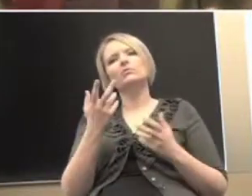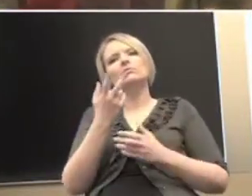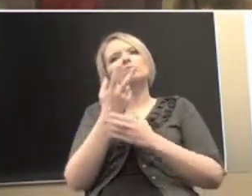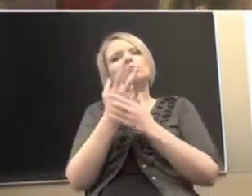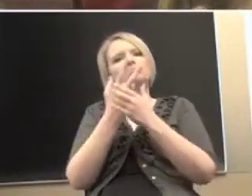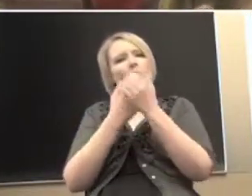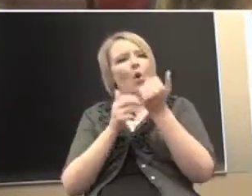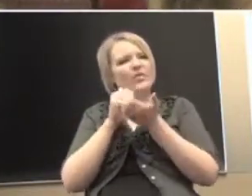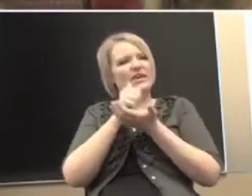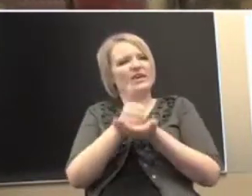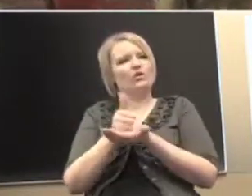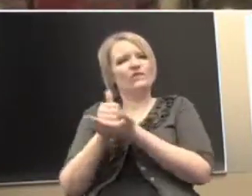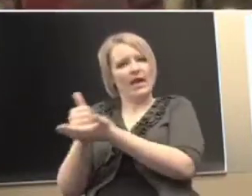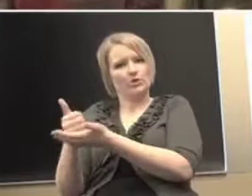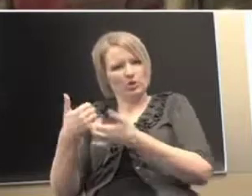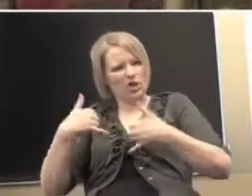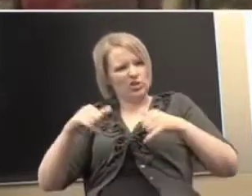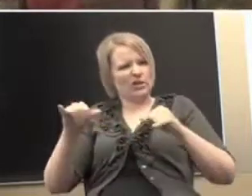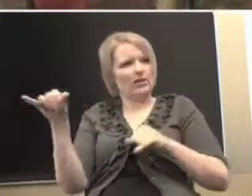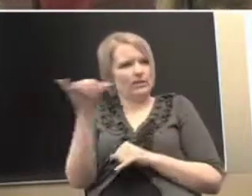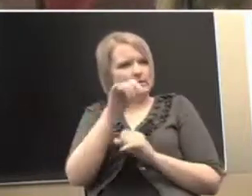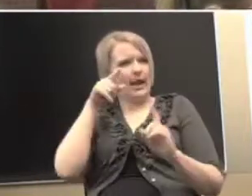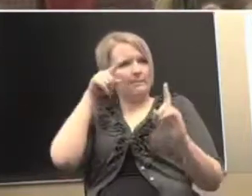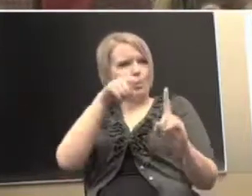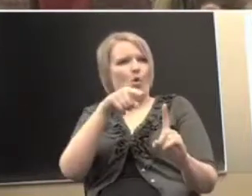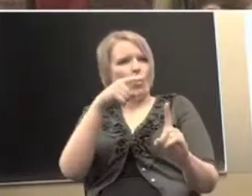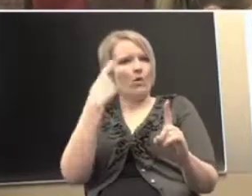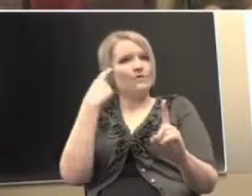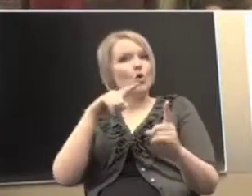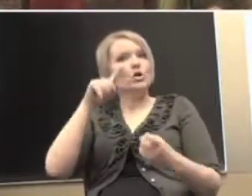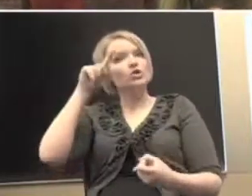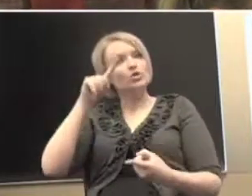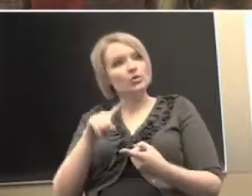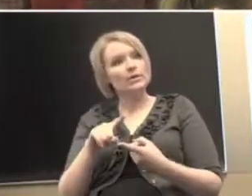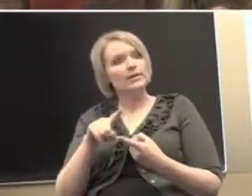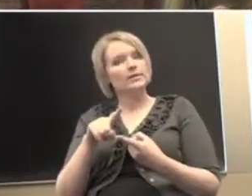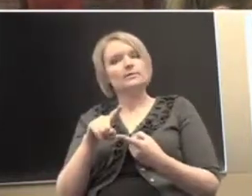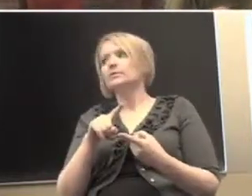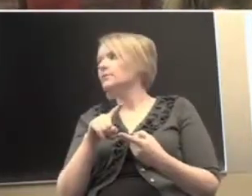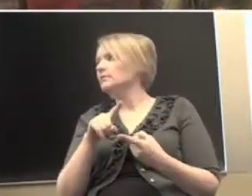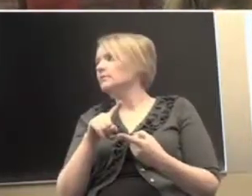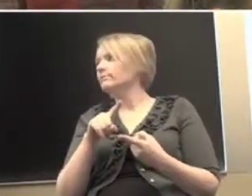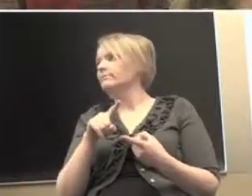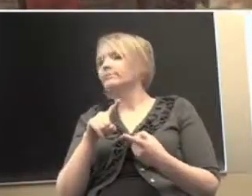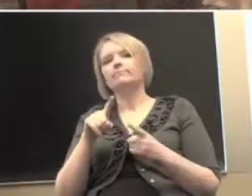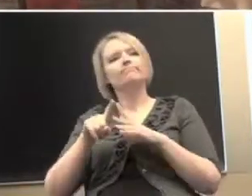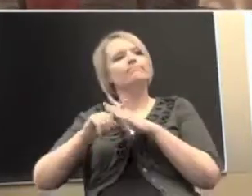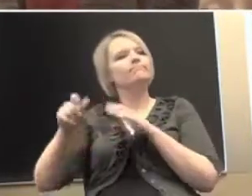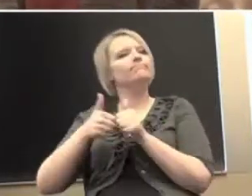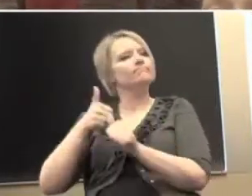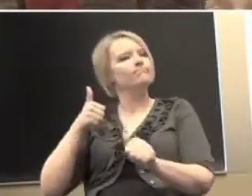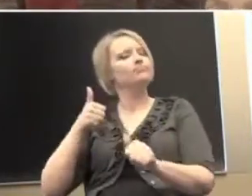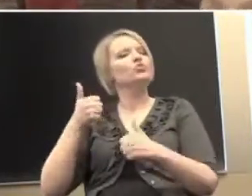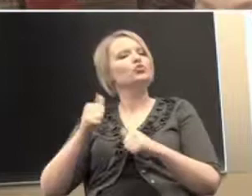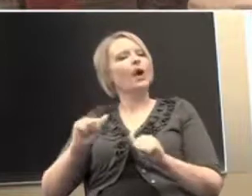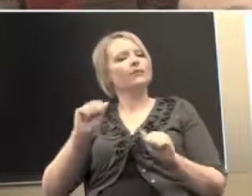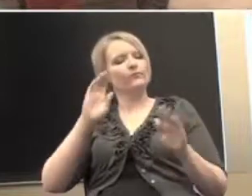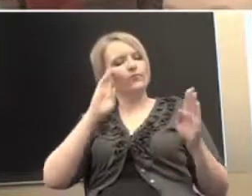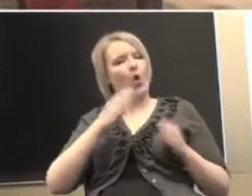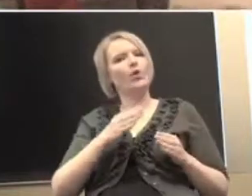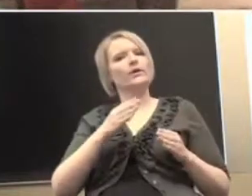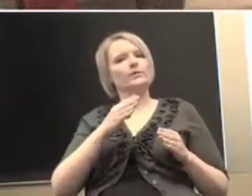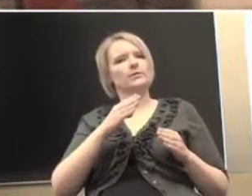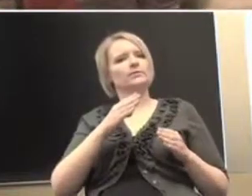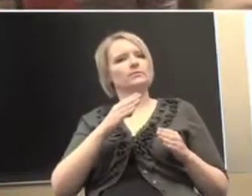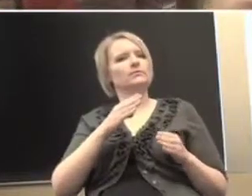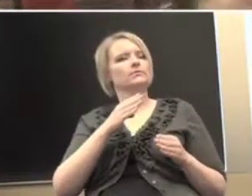both interventions are still the same goal, to decrease the aggression, get him to do more on-task behavior. So